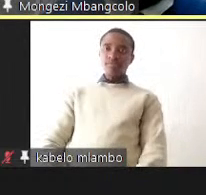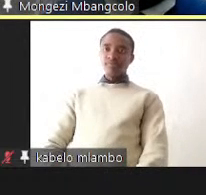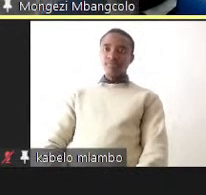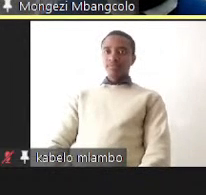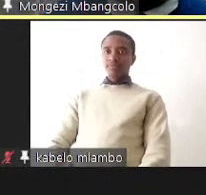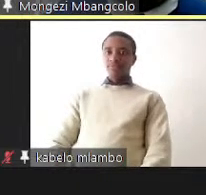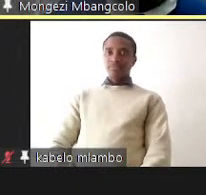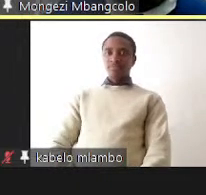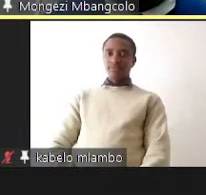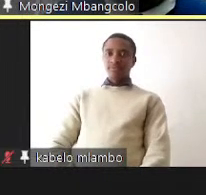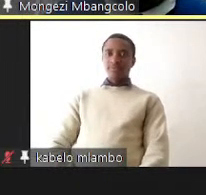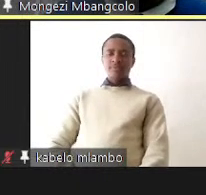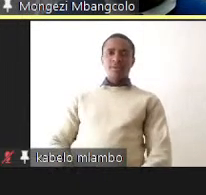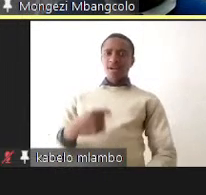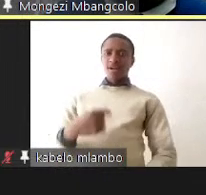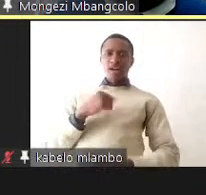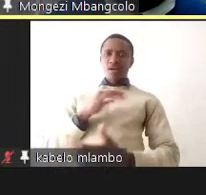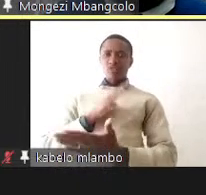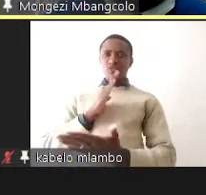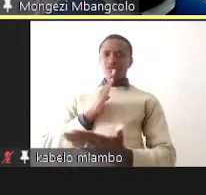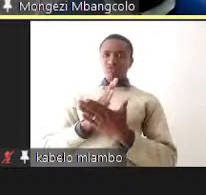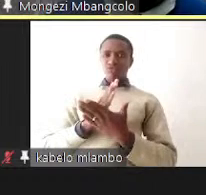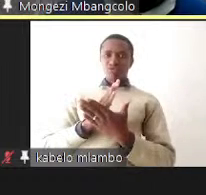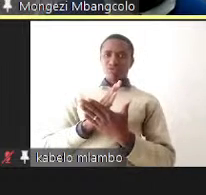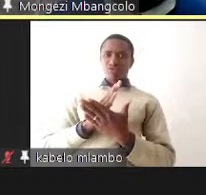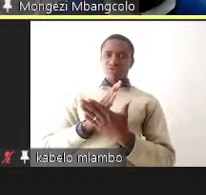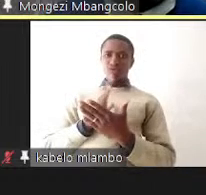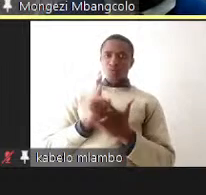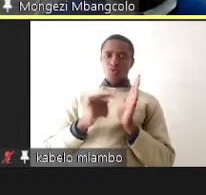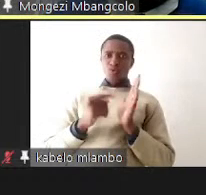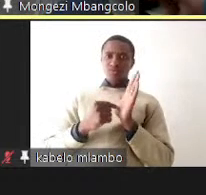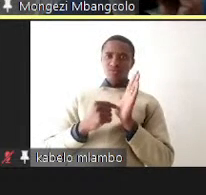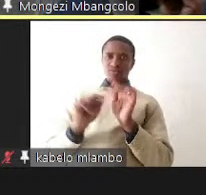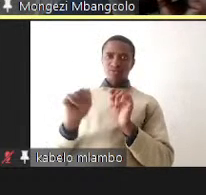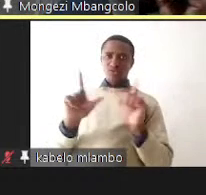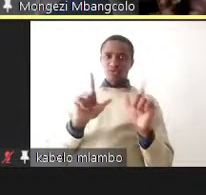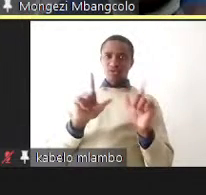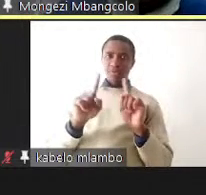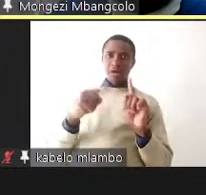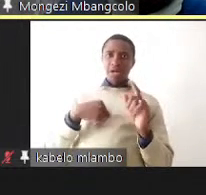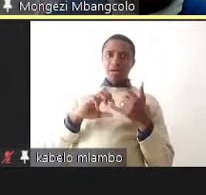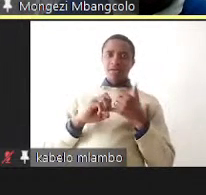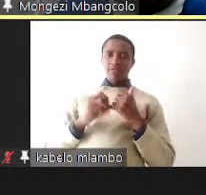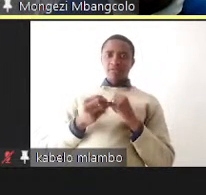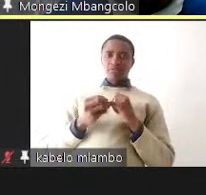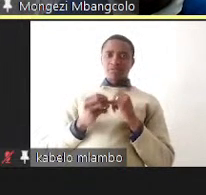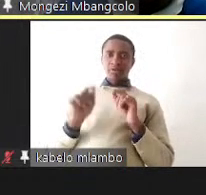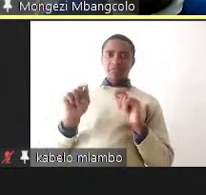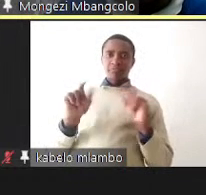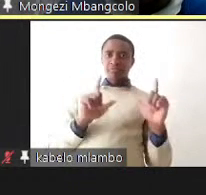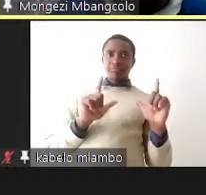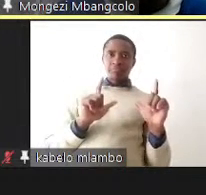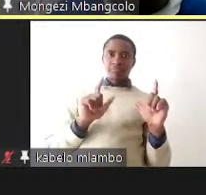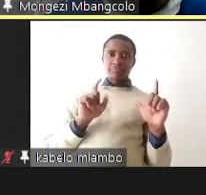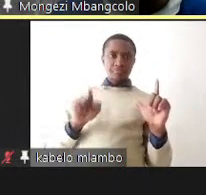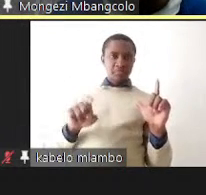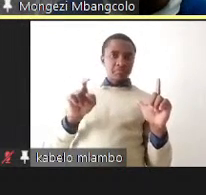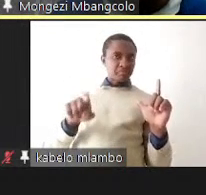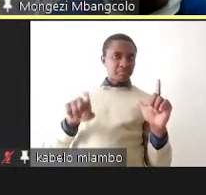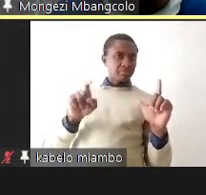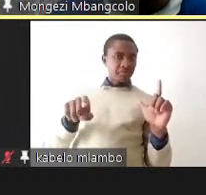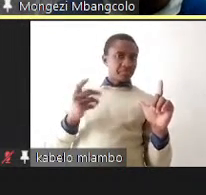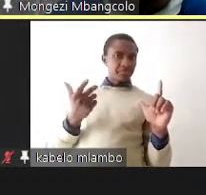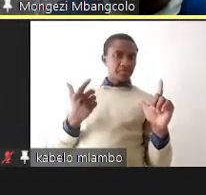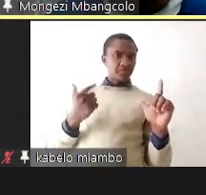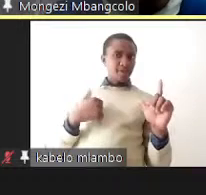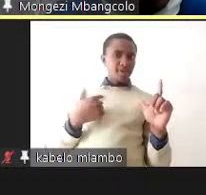I'm not sure, Chairperson, if it will be showing, but I've tried to project it on my side. I'm not